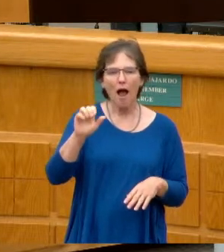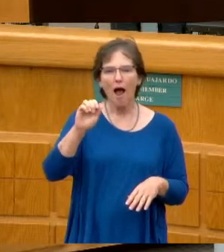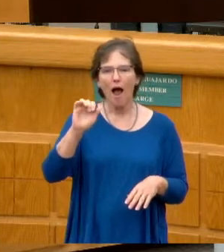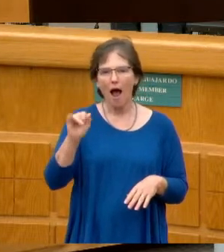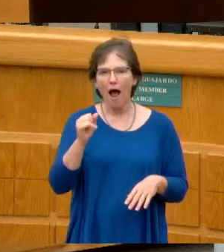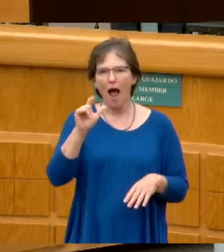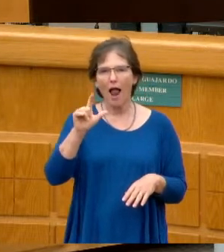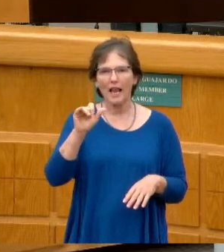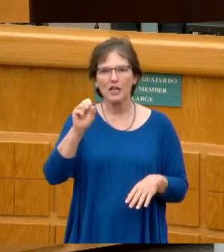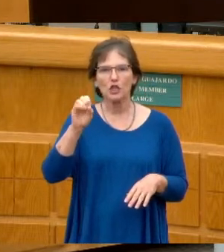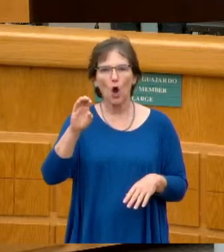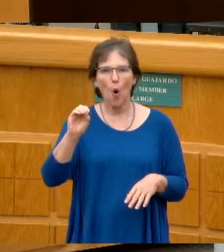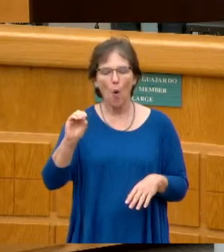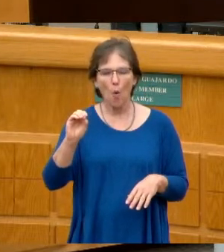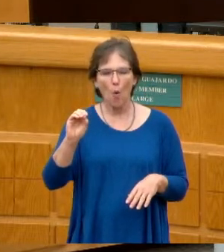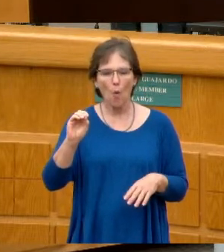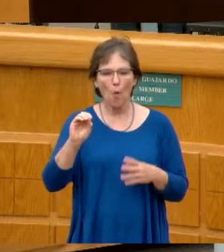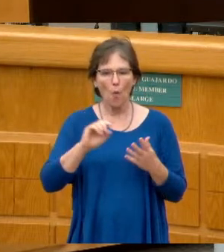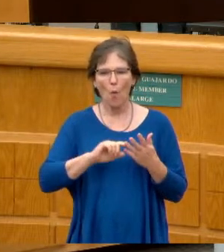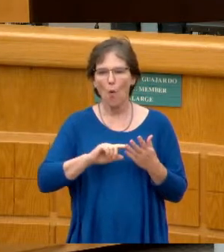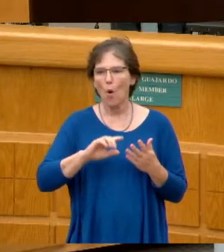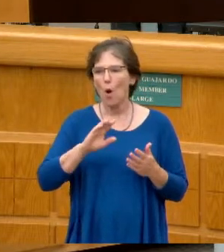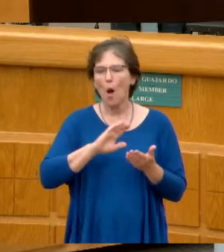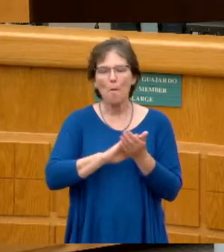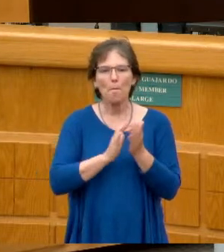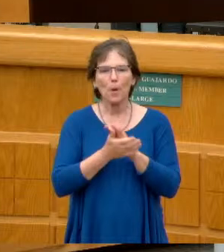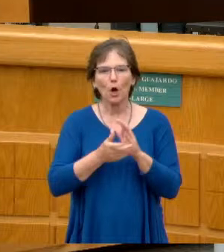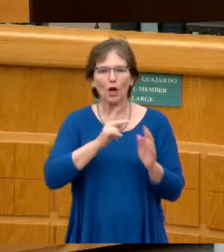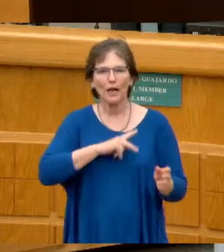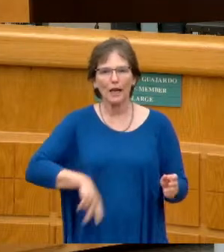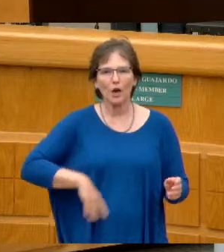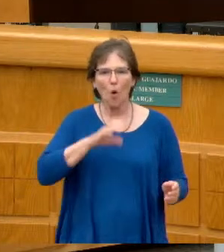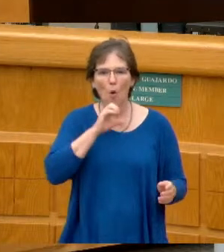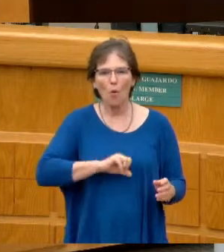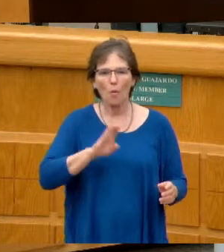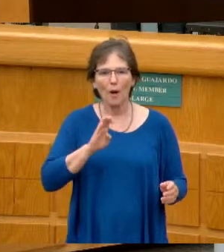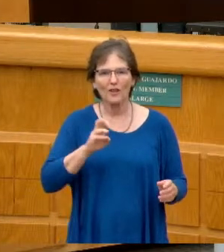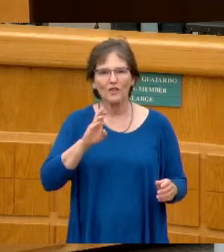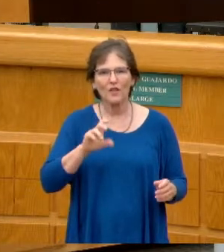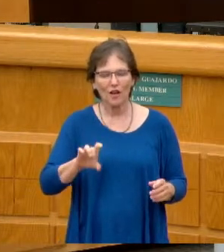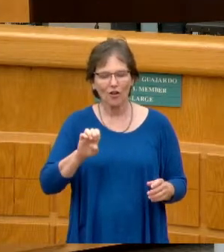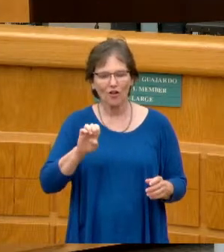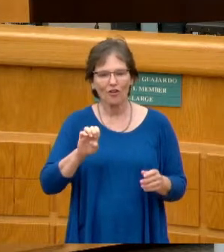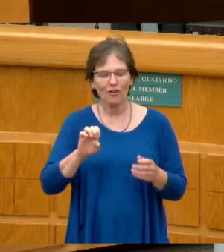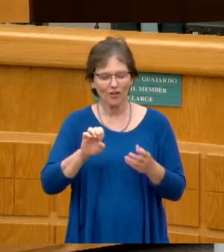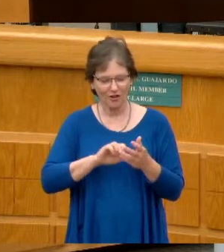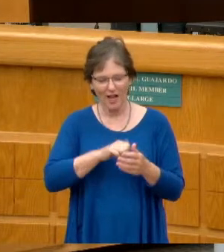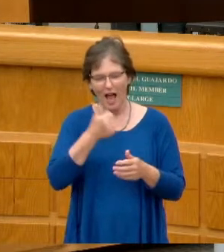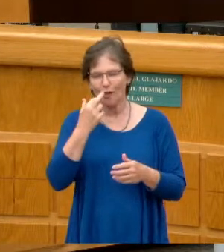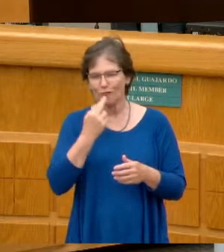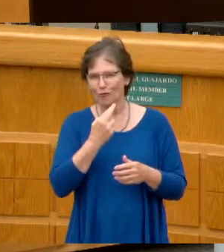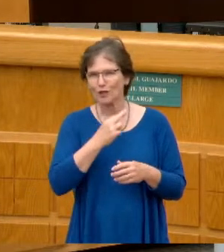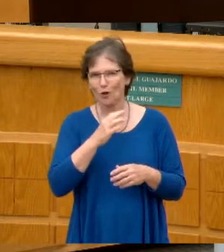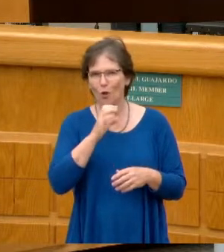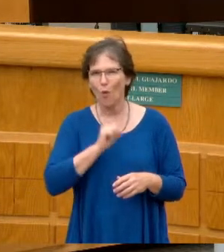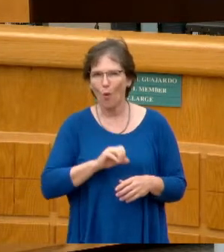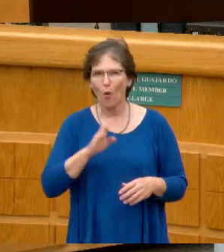Whataburger at 602 South Padre Island Drive, Mr. G's Barbecue, The Barbecue